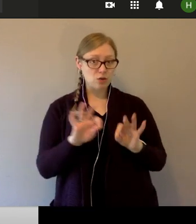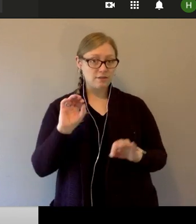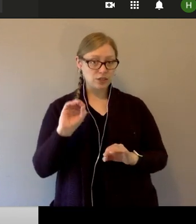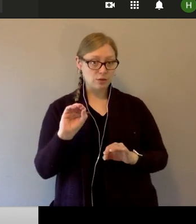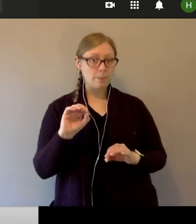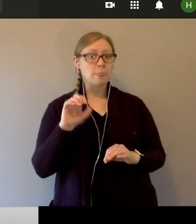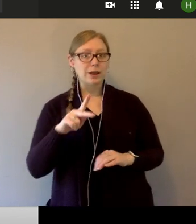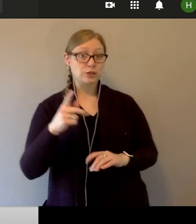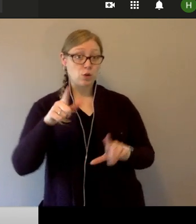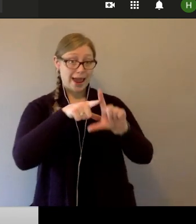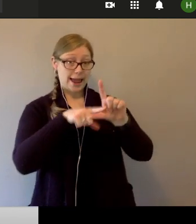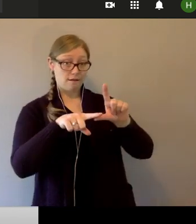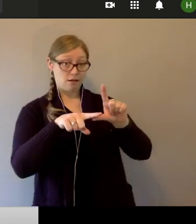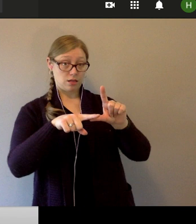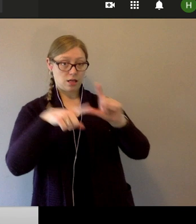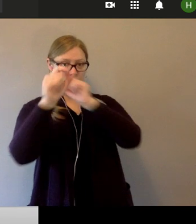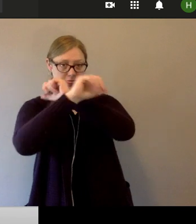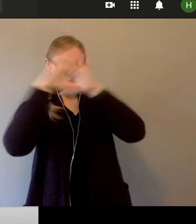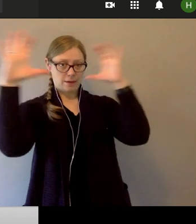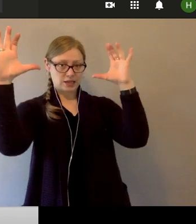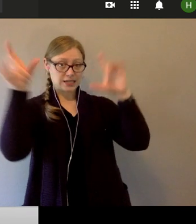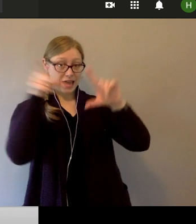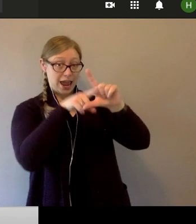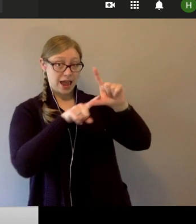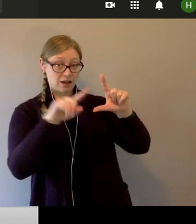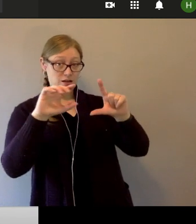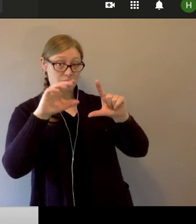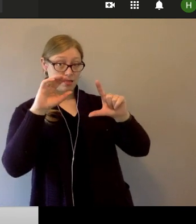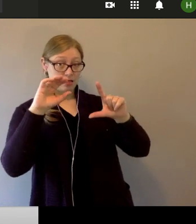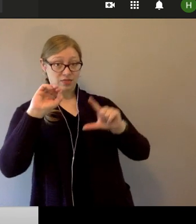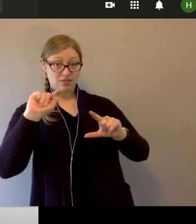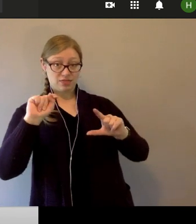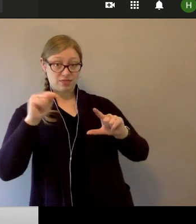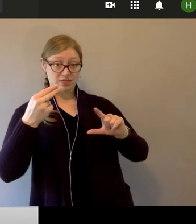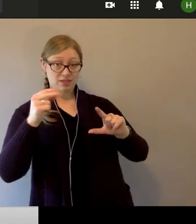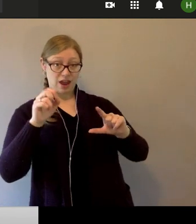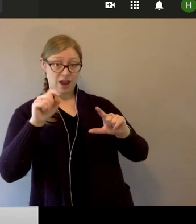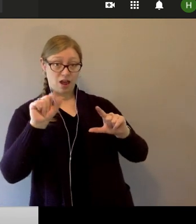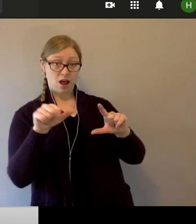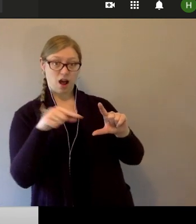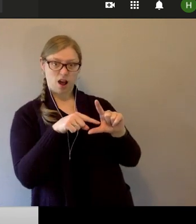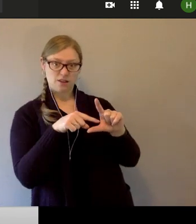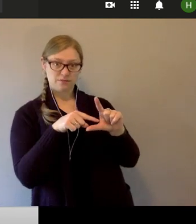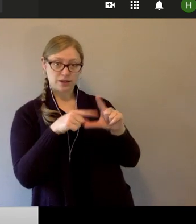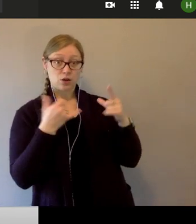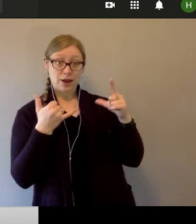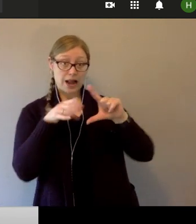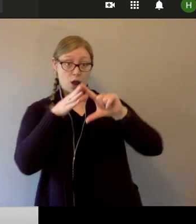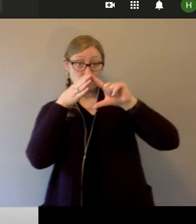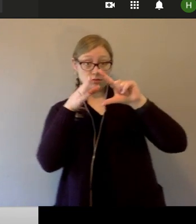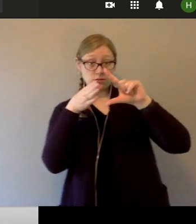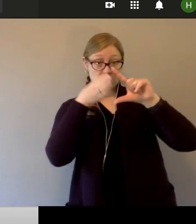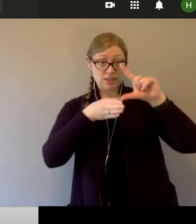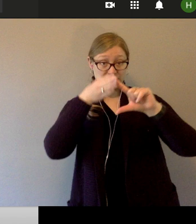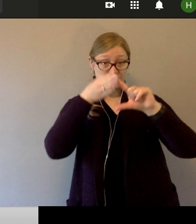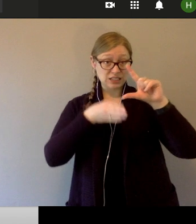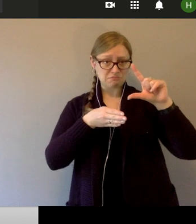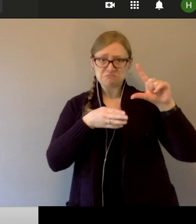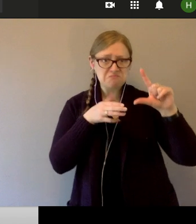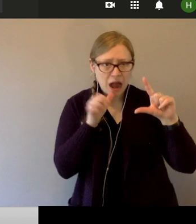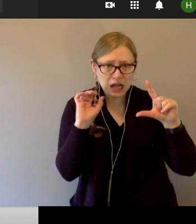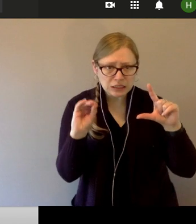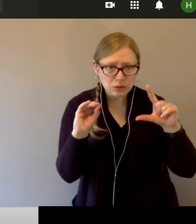angle theta, and right now it's not 0, right? And I'm going to think of this side of the angle just staying